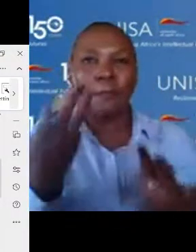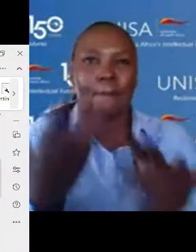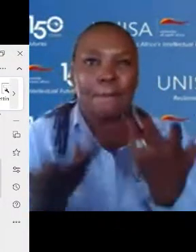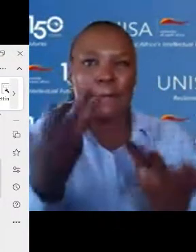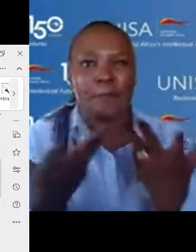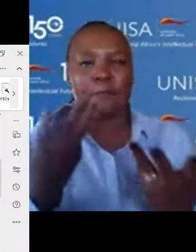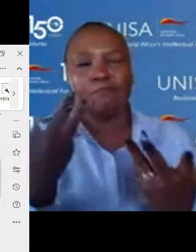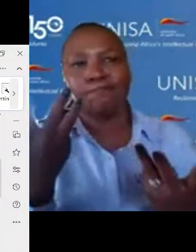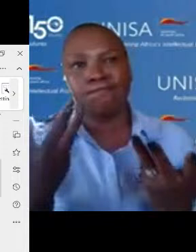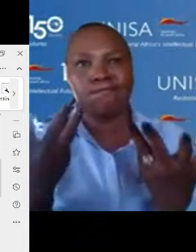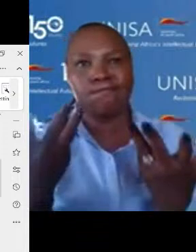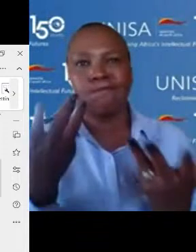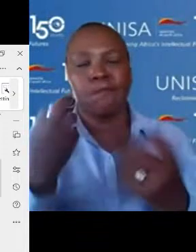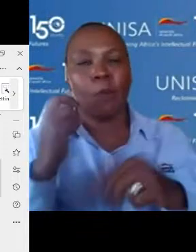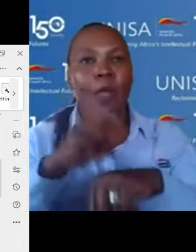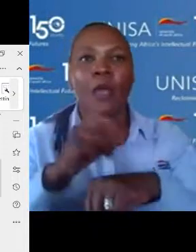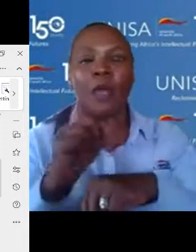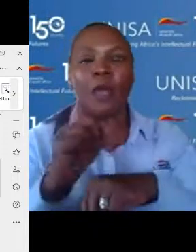they need